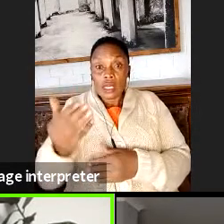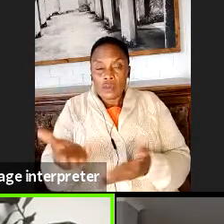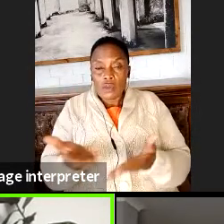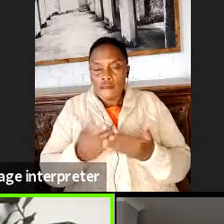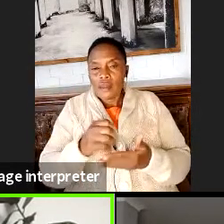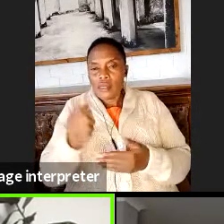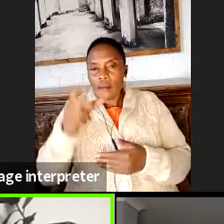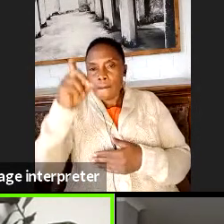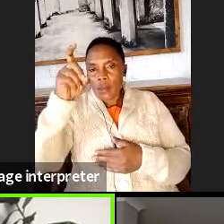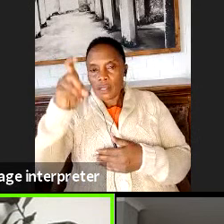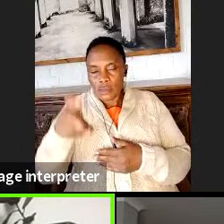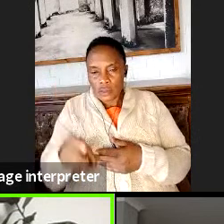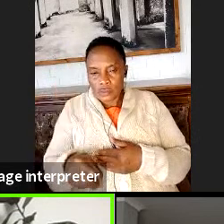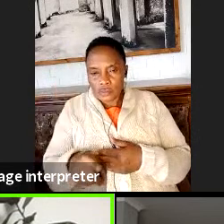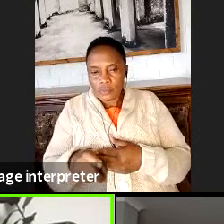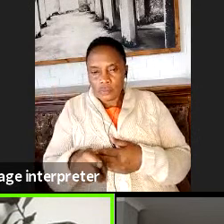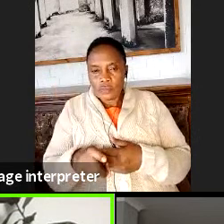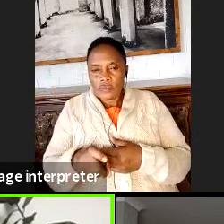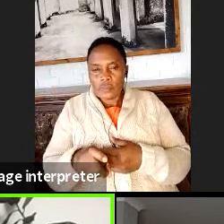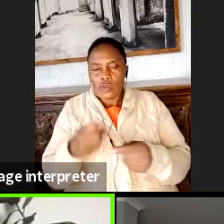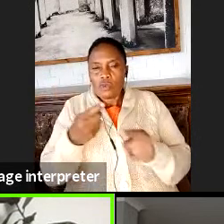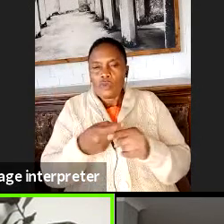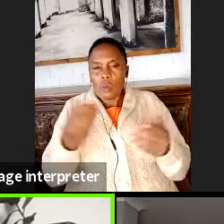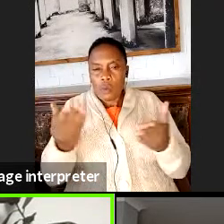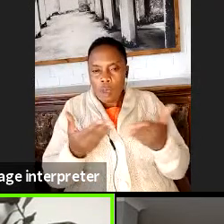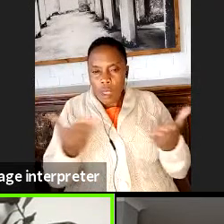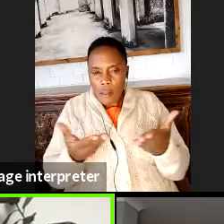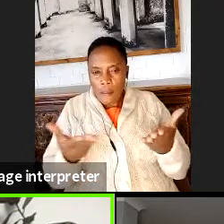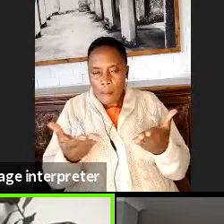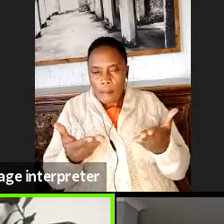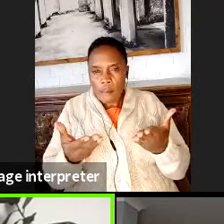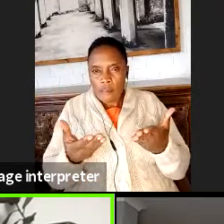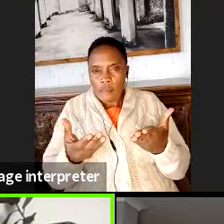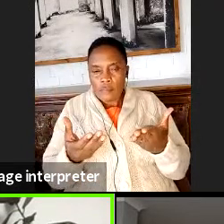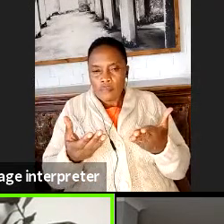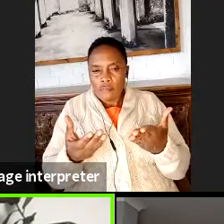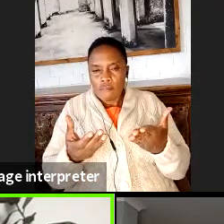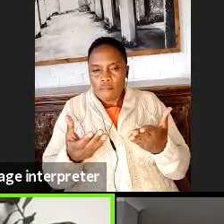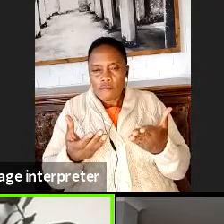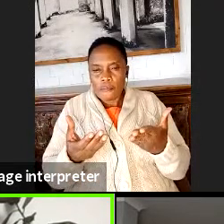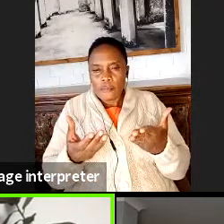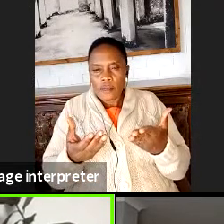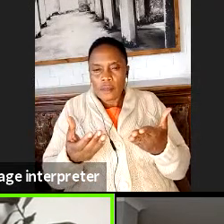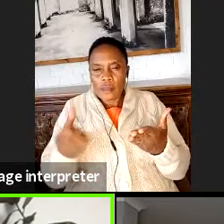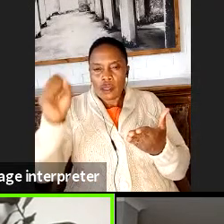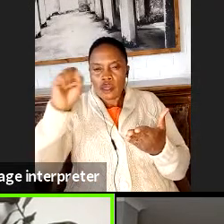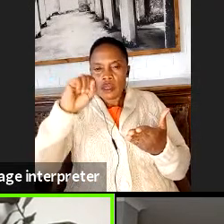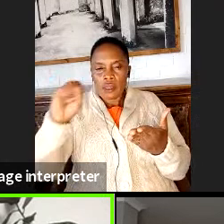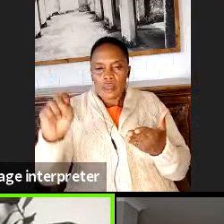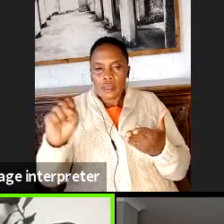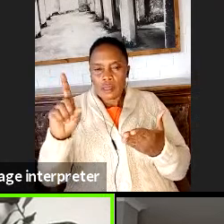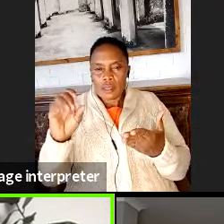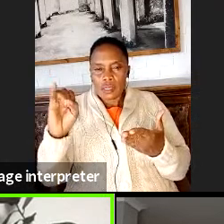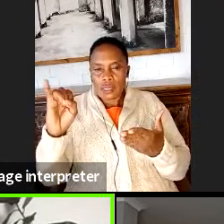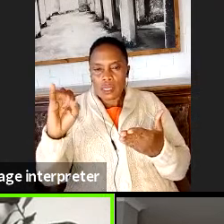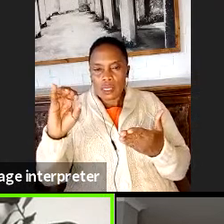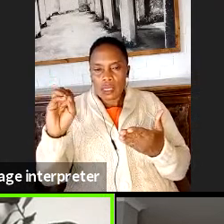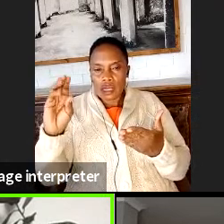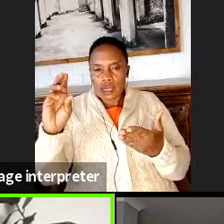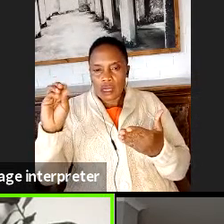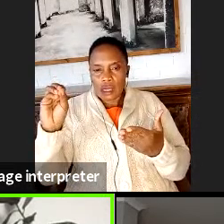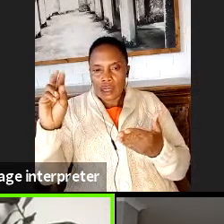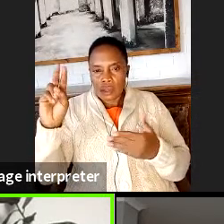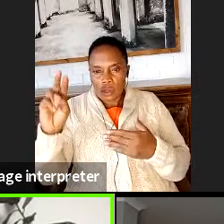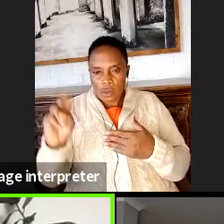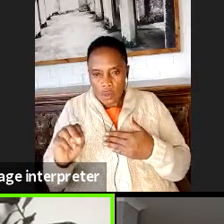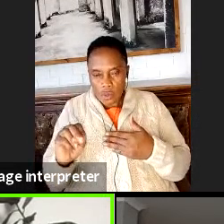Abdullah Kalon, who is coming to us from Sierra Leone. Joel is an independent consultant as well